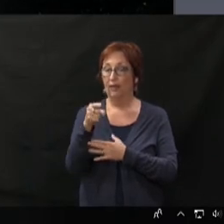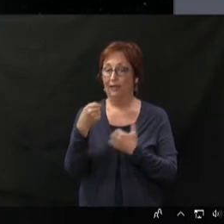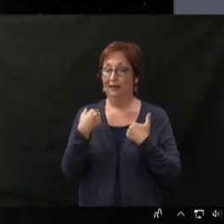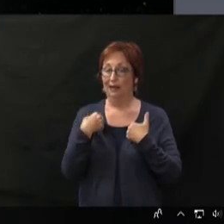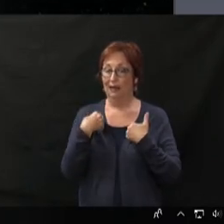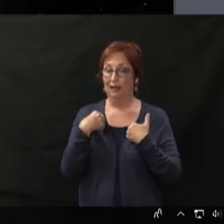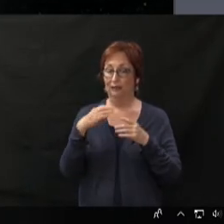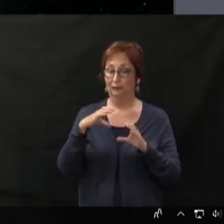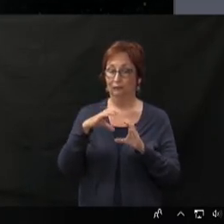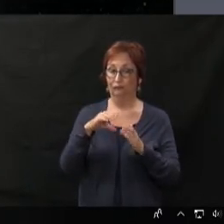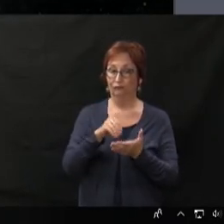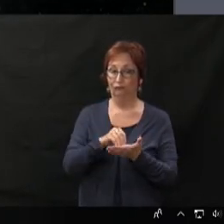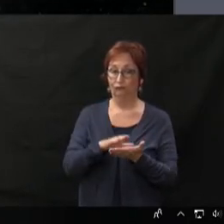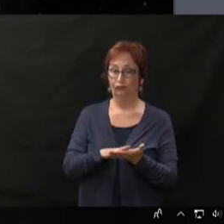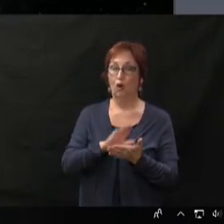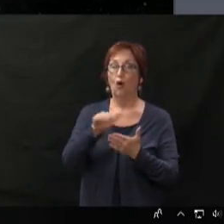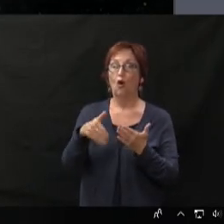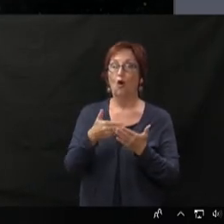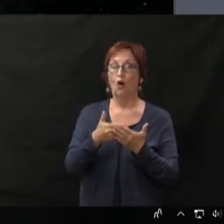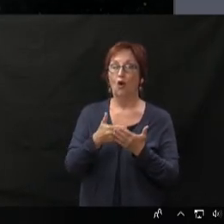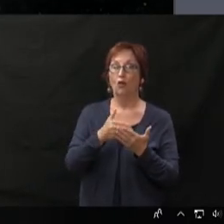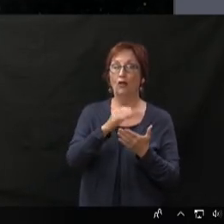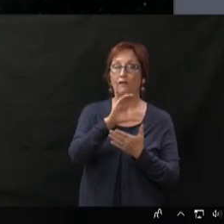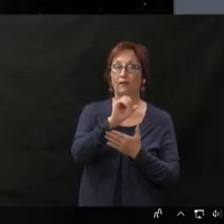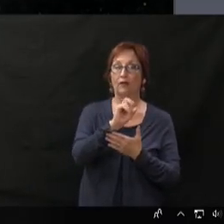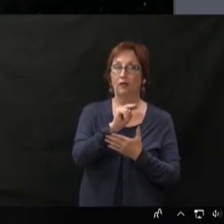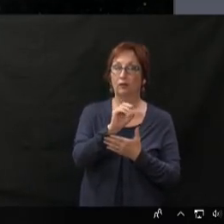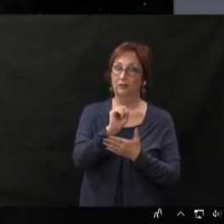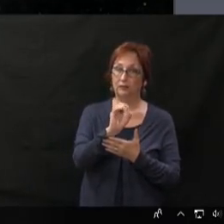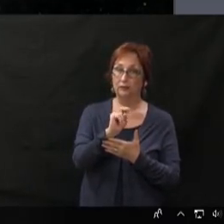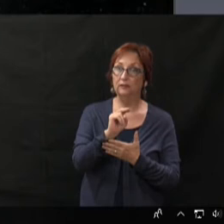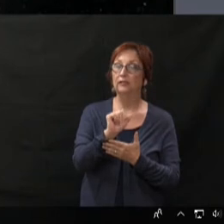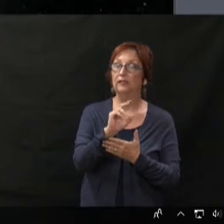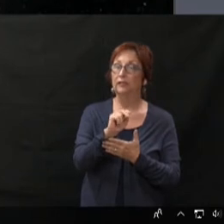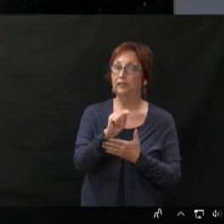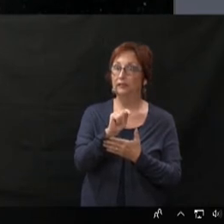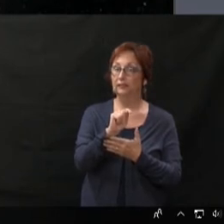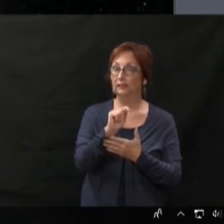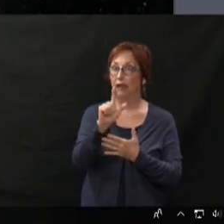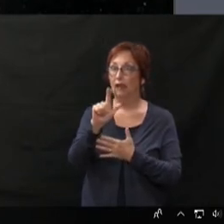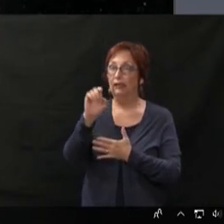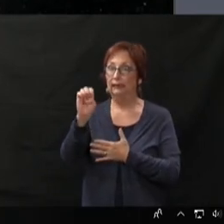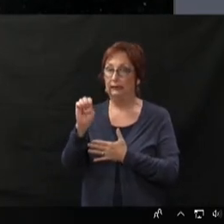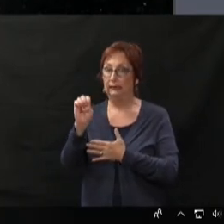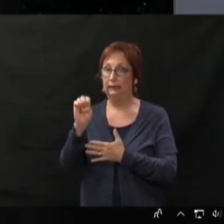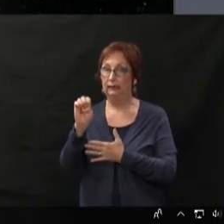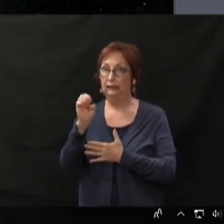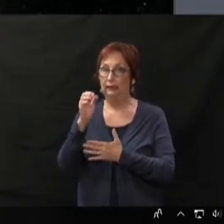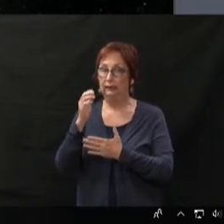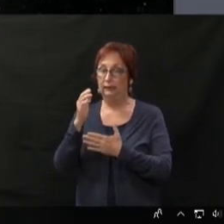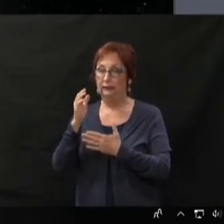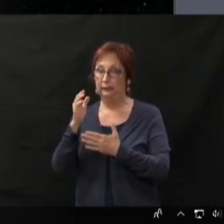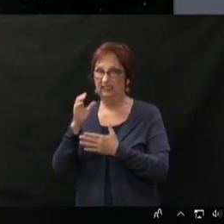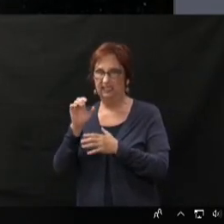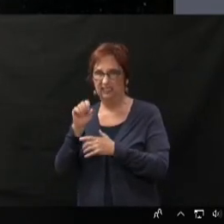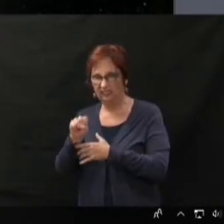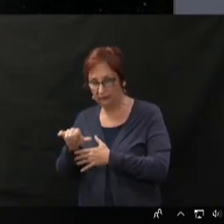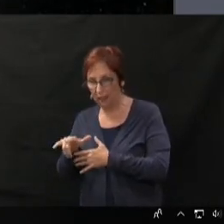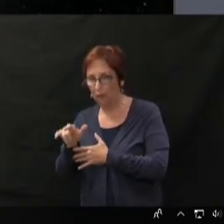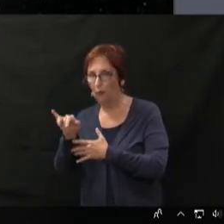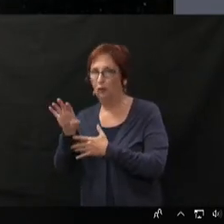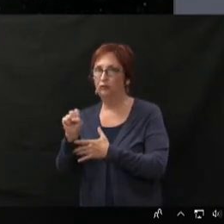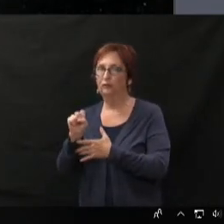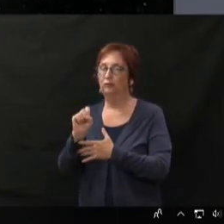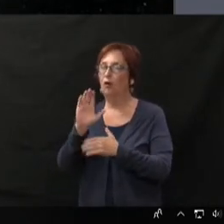it all of the consonant LE syllables. Notice every single one of them ends with an LE, and all